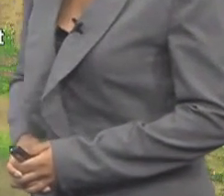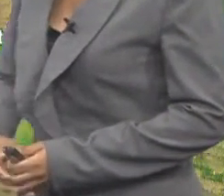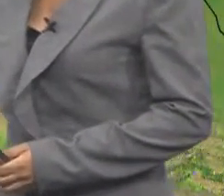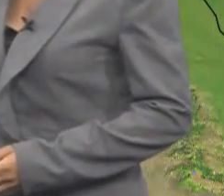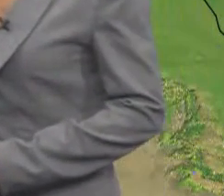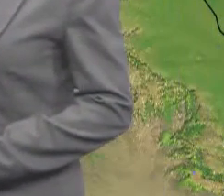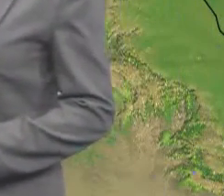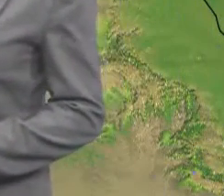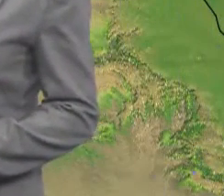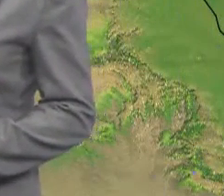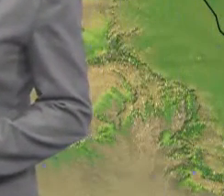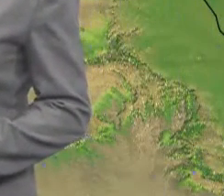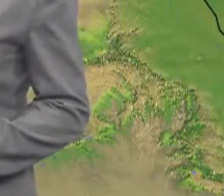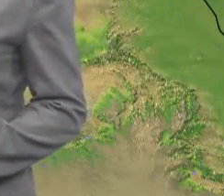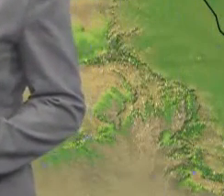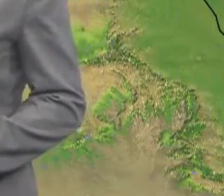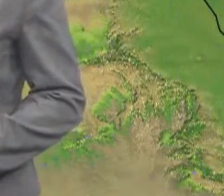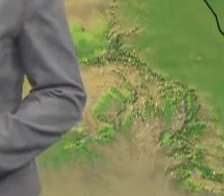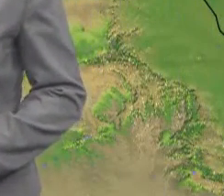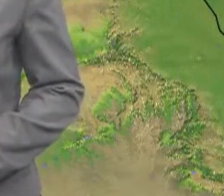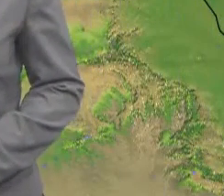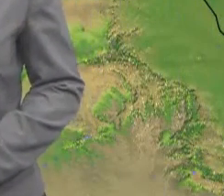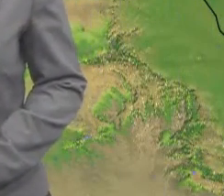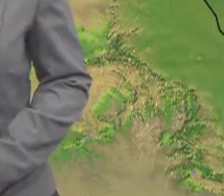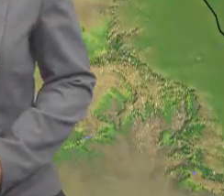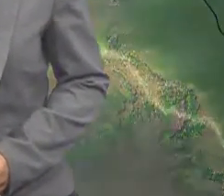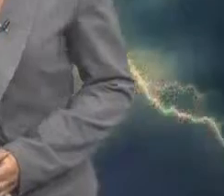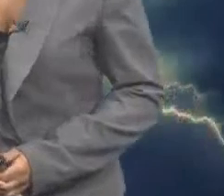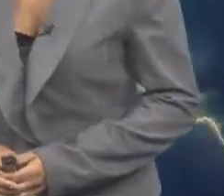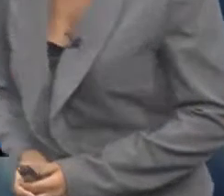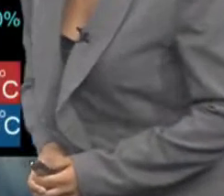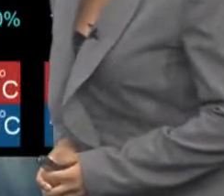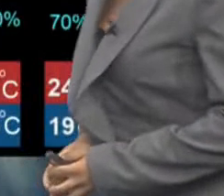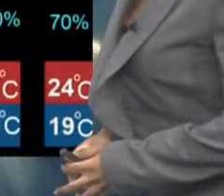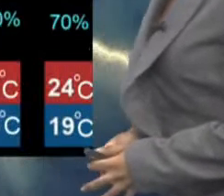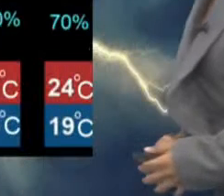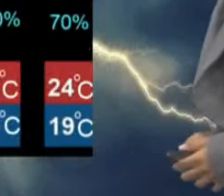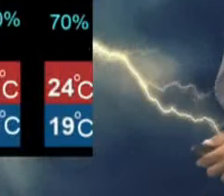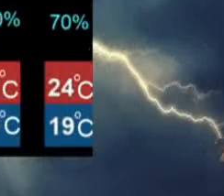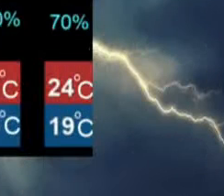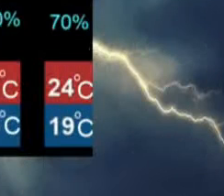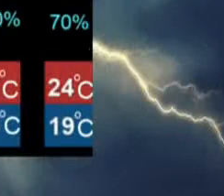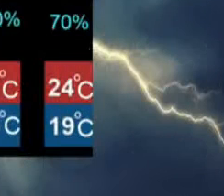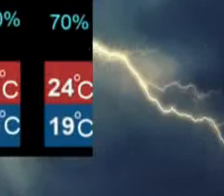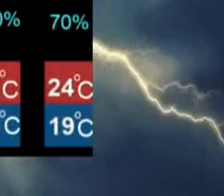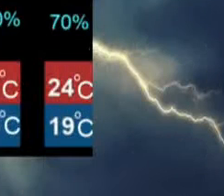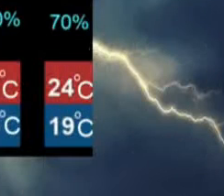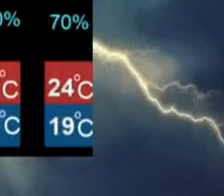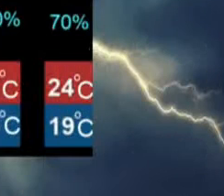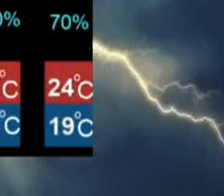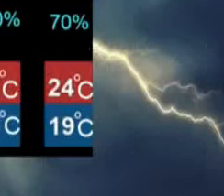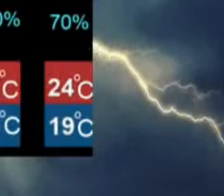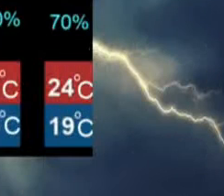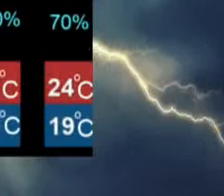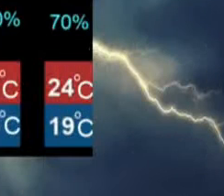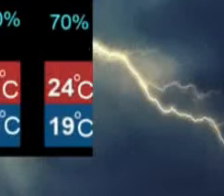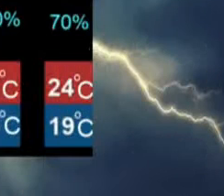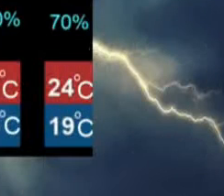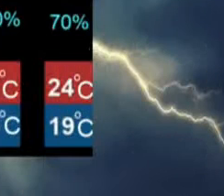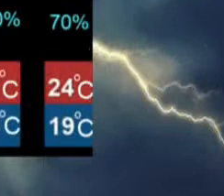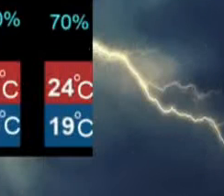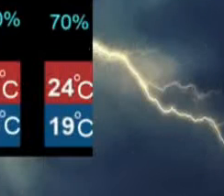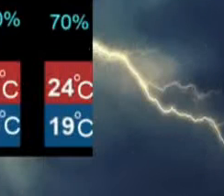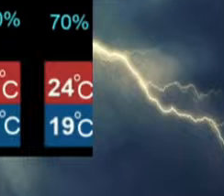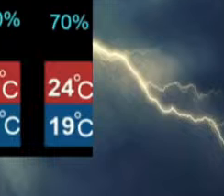about 29 degrees Celsius at Maun. As we continue with the weather forecast, particularly for Wednesday and